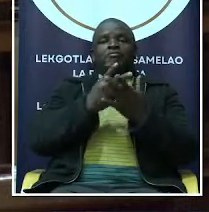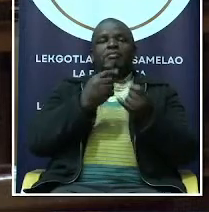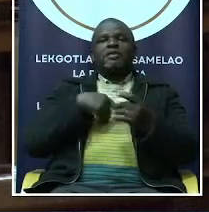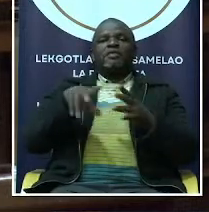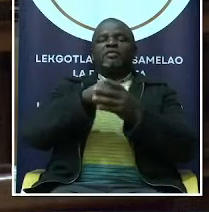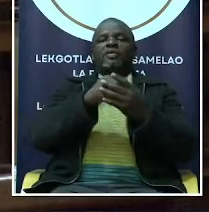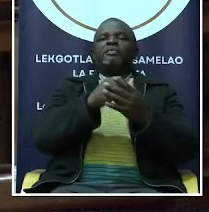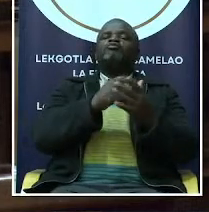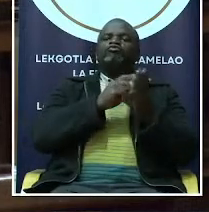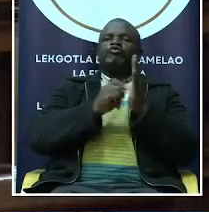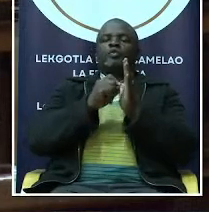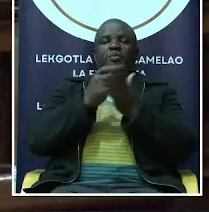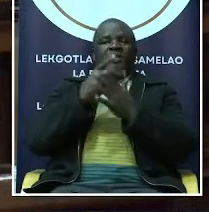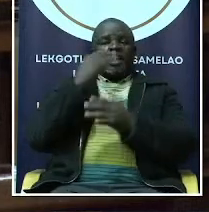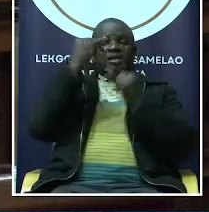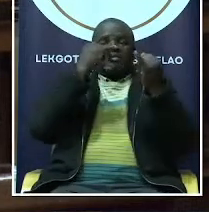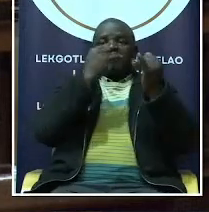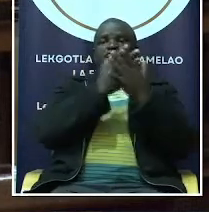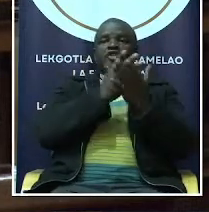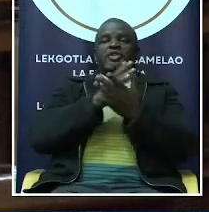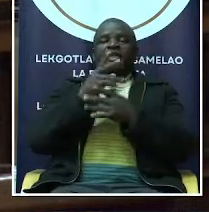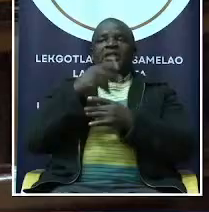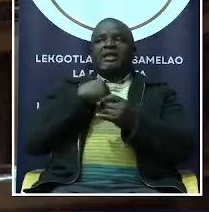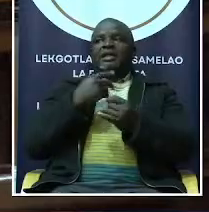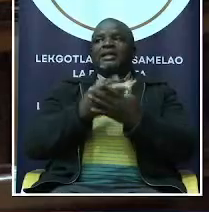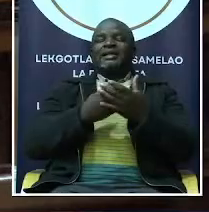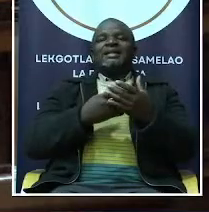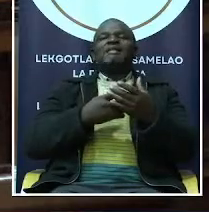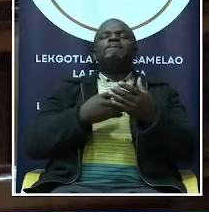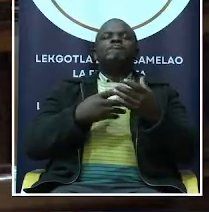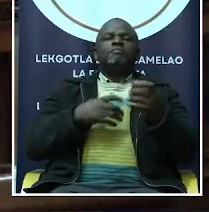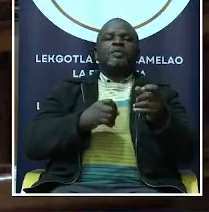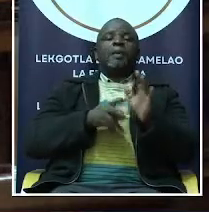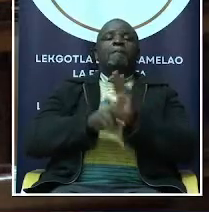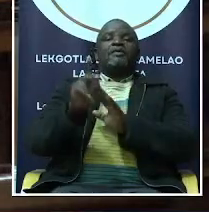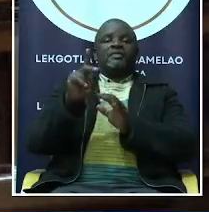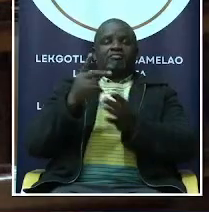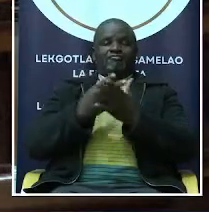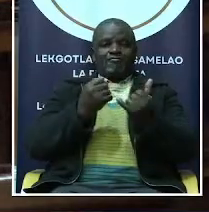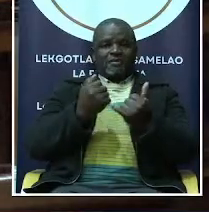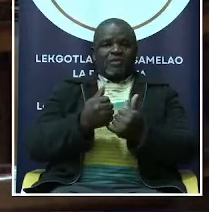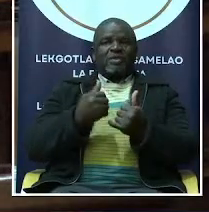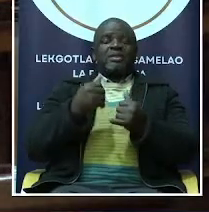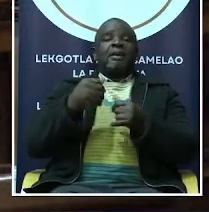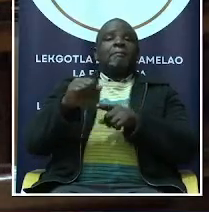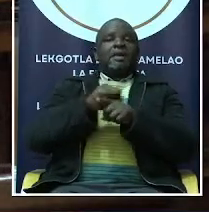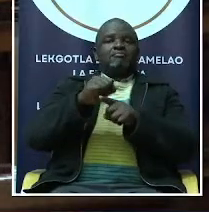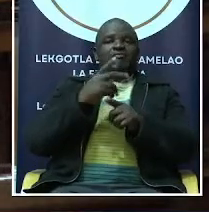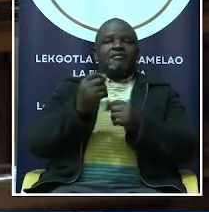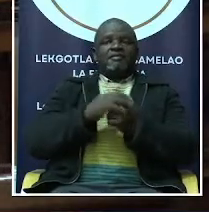belief systems shape academic inquiry and professional practice.